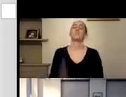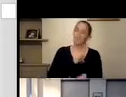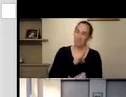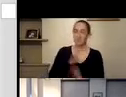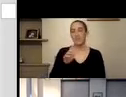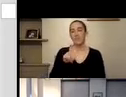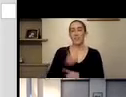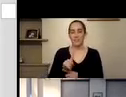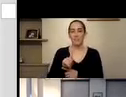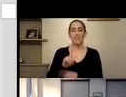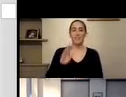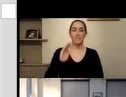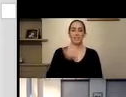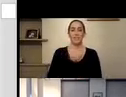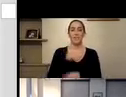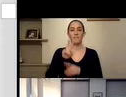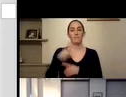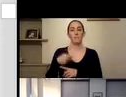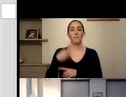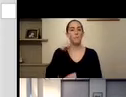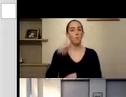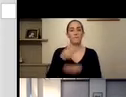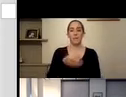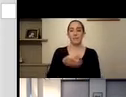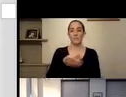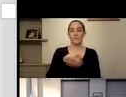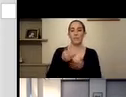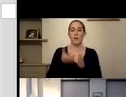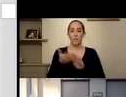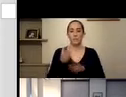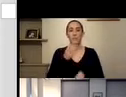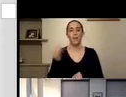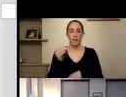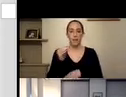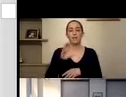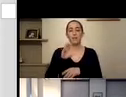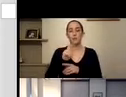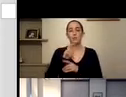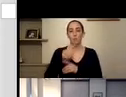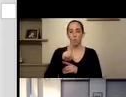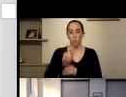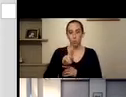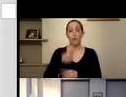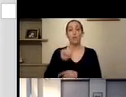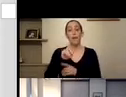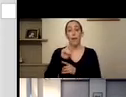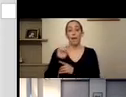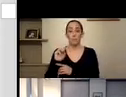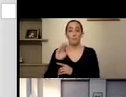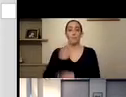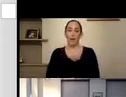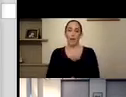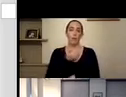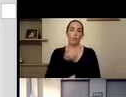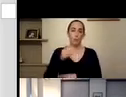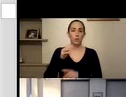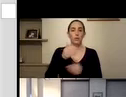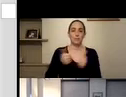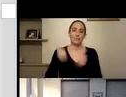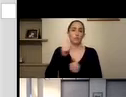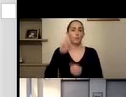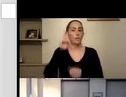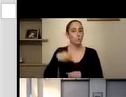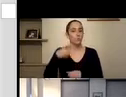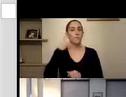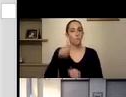University Controller. And Adam is our Senior Vice President and CFO at the Medical Center. And Liz and Adam are going to